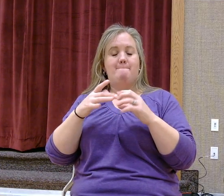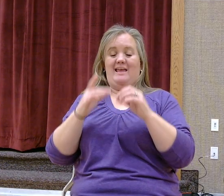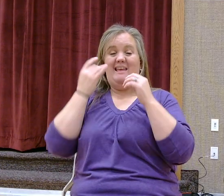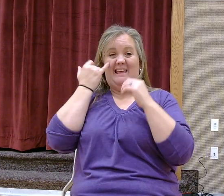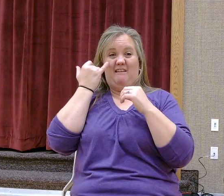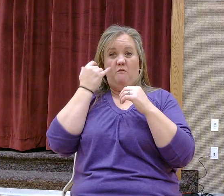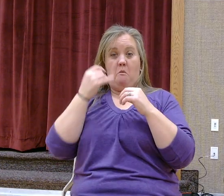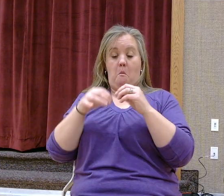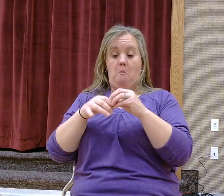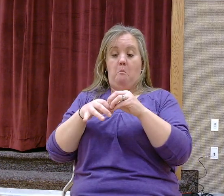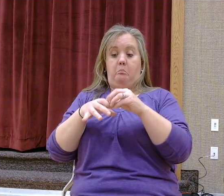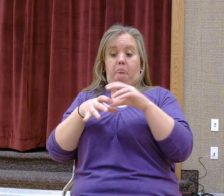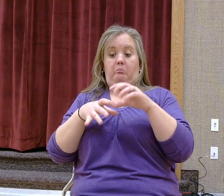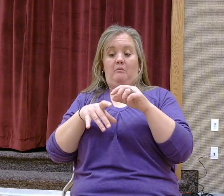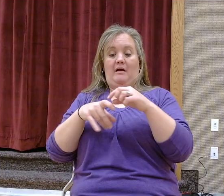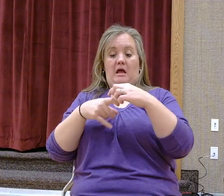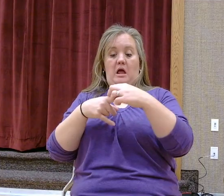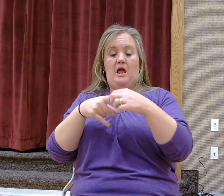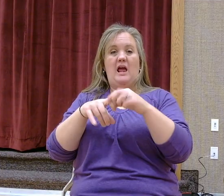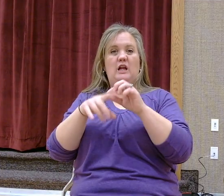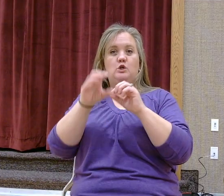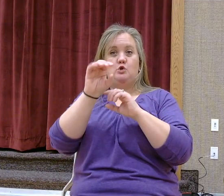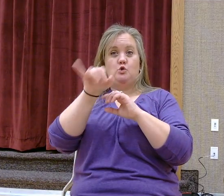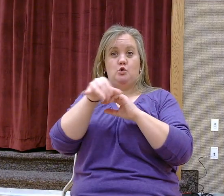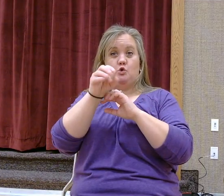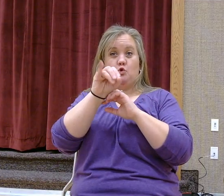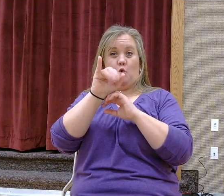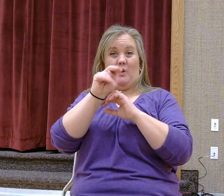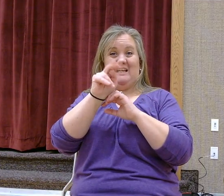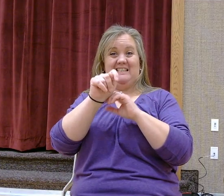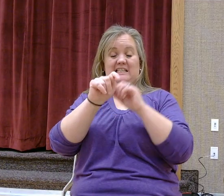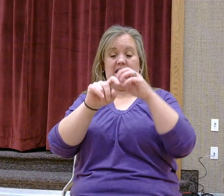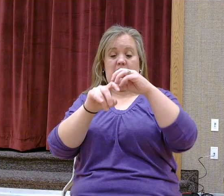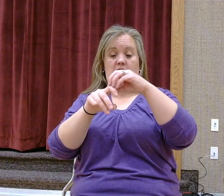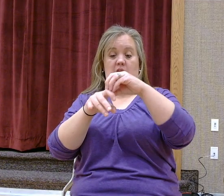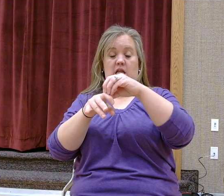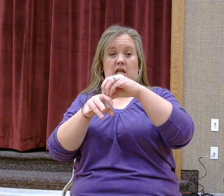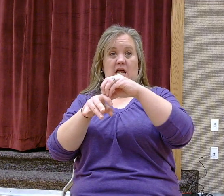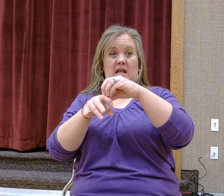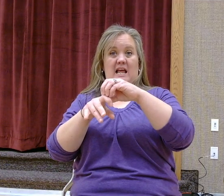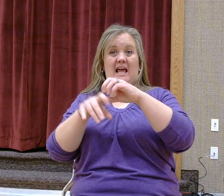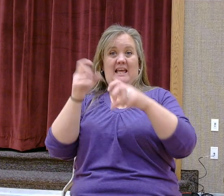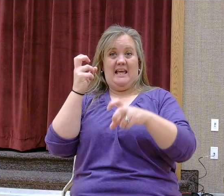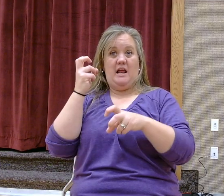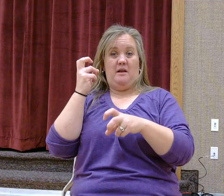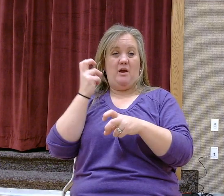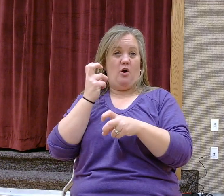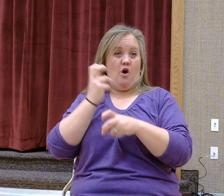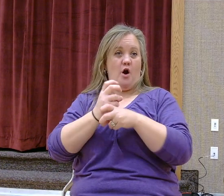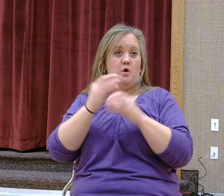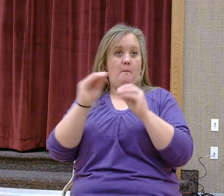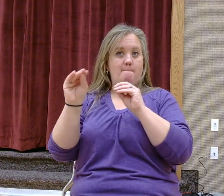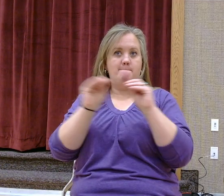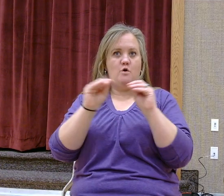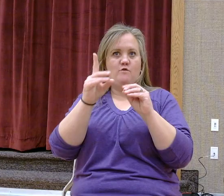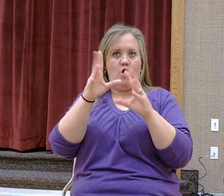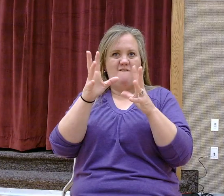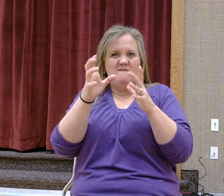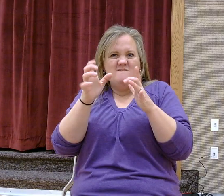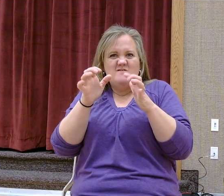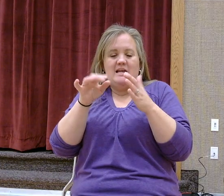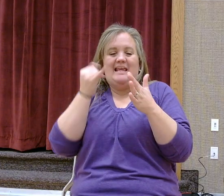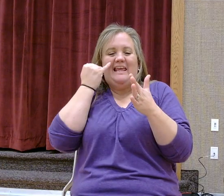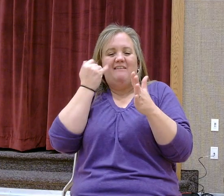or if it's over a joint, even that distal joint of the finger, if you get a burn in there, that can restrict movement in your hand. So if it's the tip